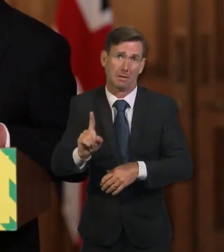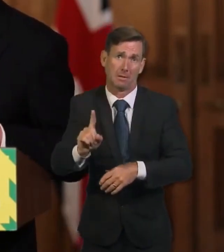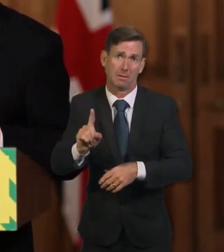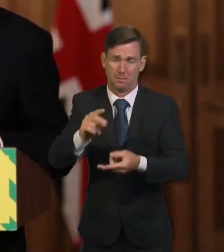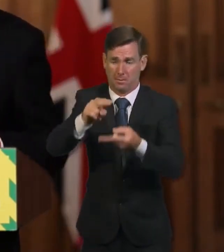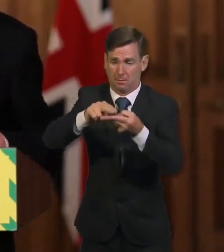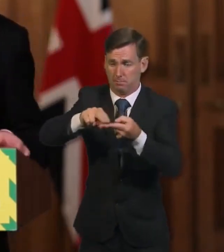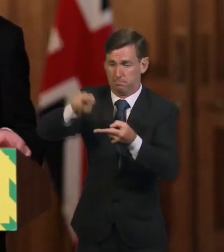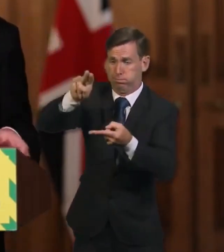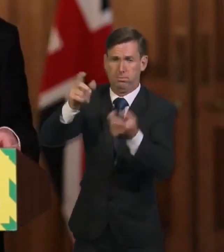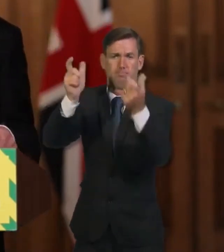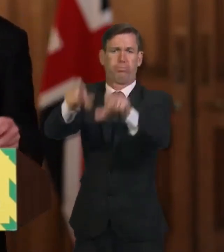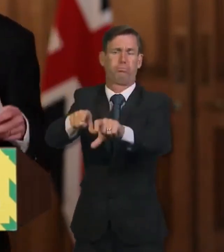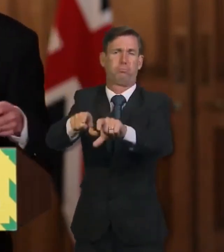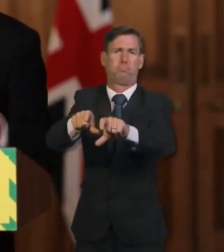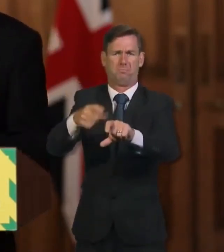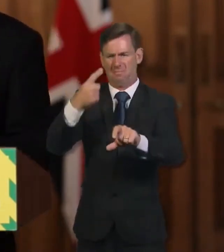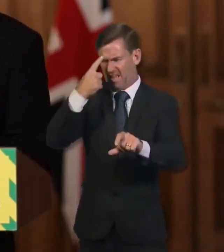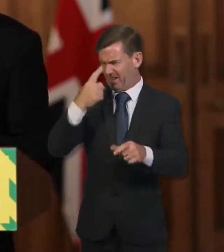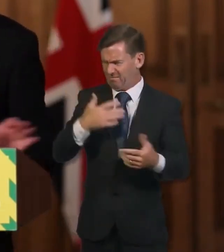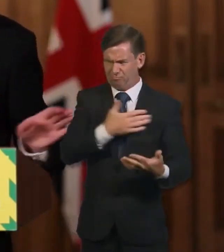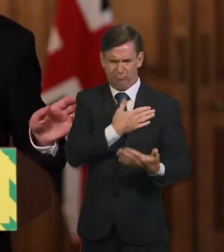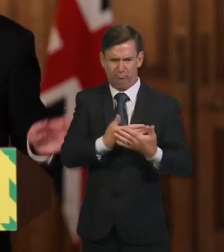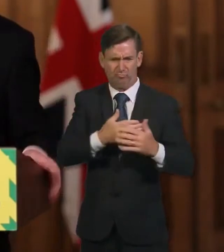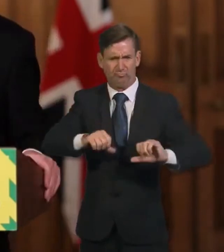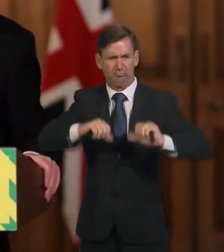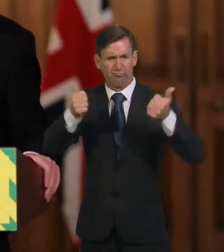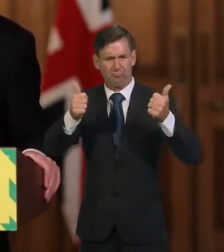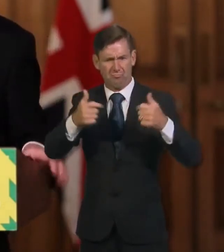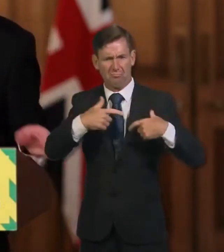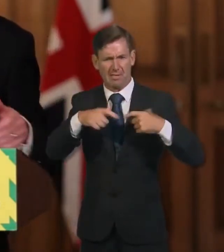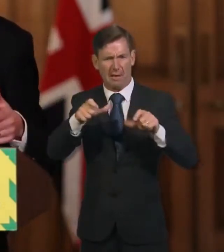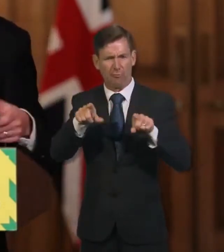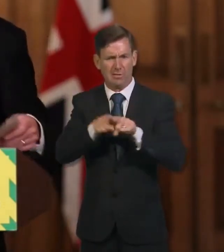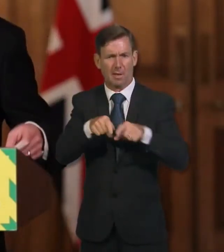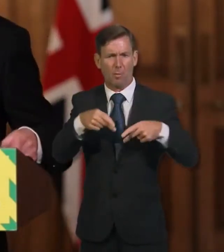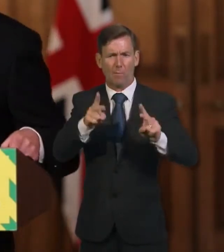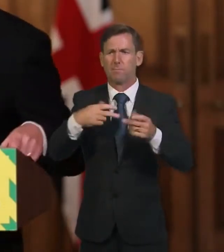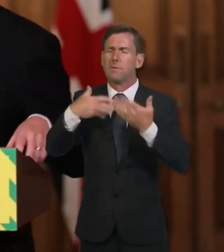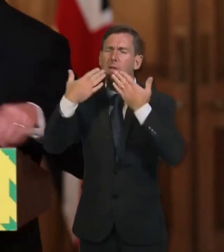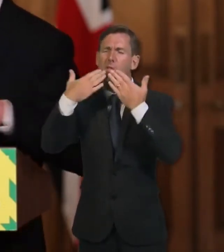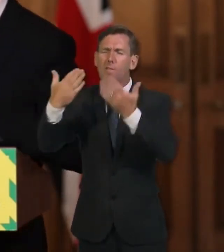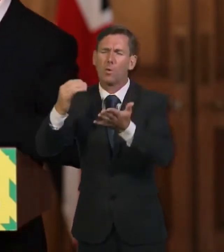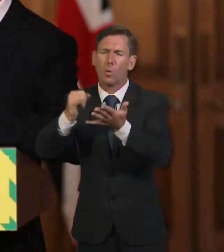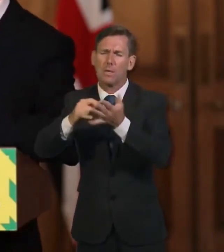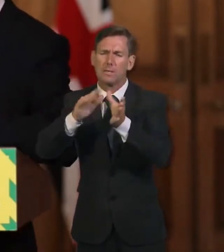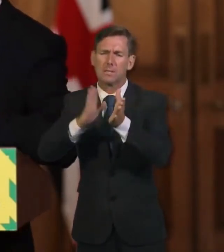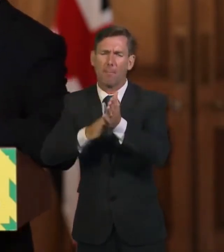proceed. Now, thanks for those questions, Sam. Over to Dan Hewitt at ITV.